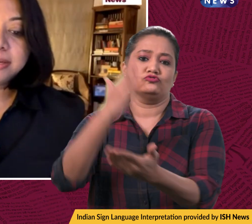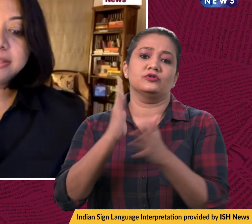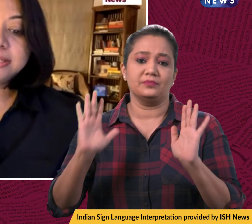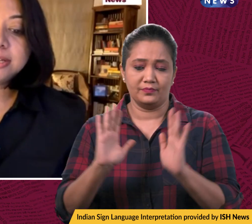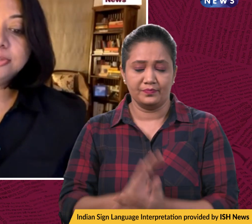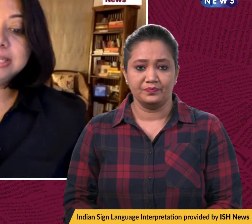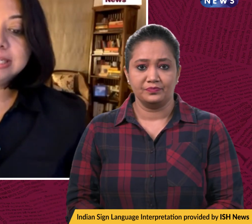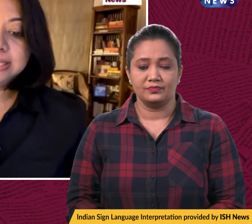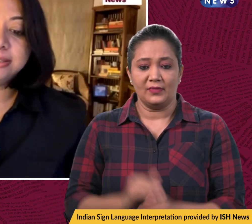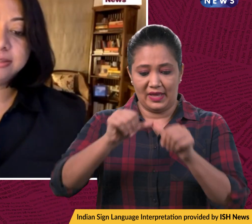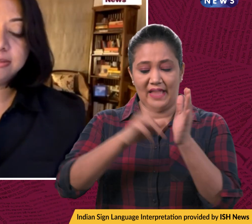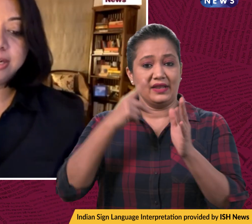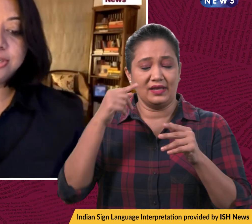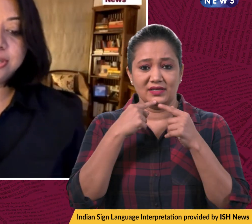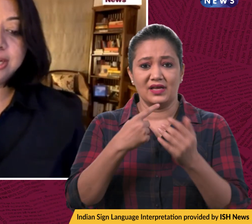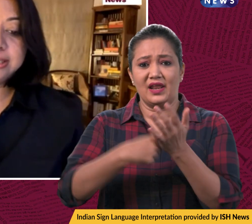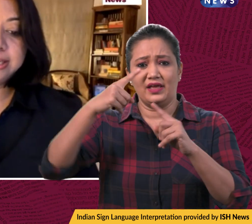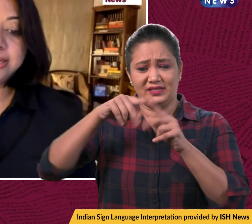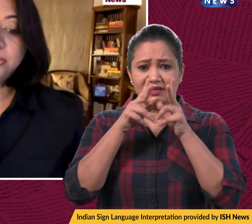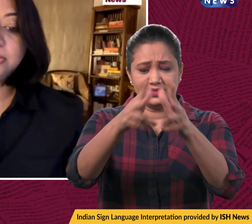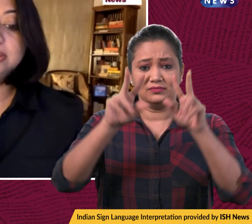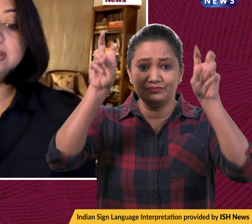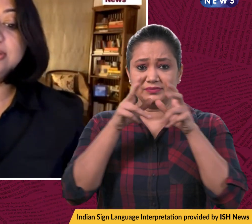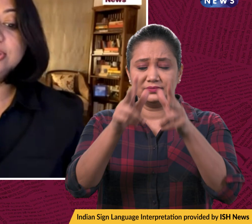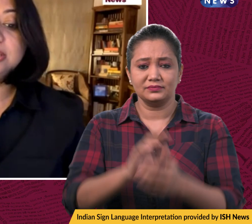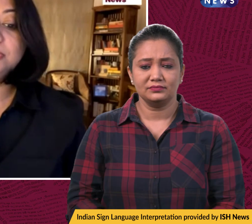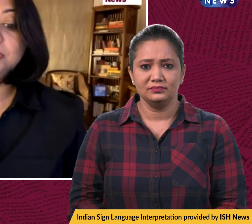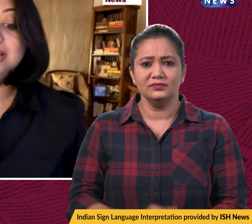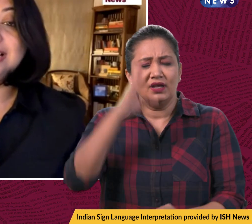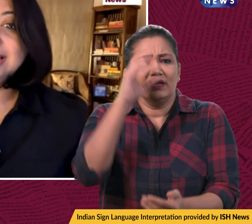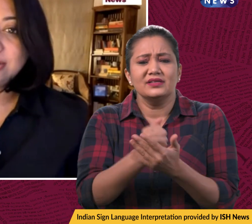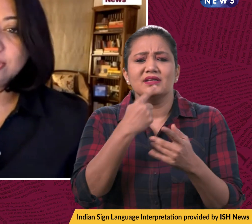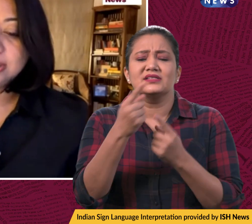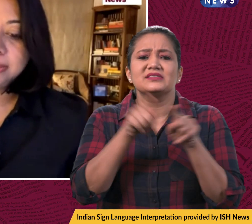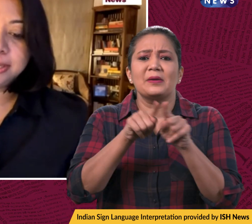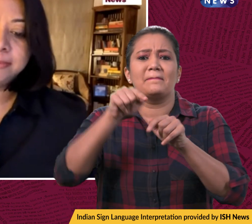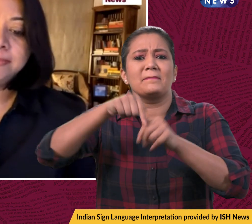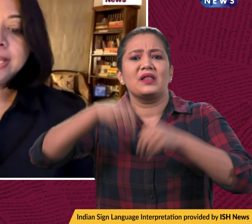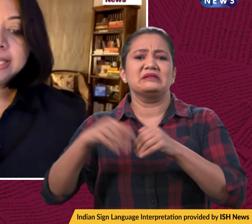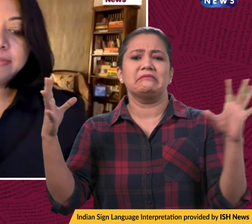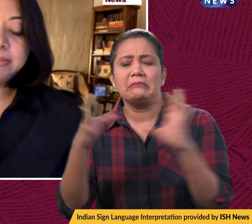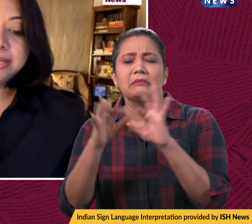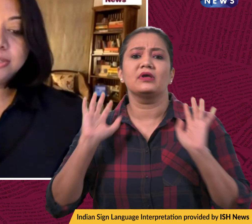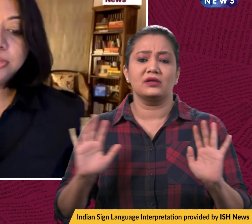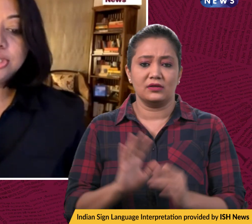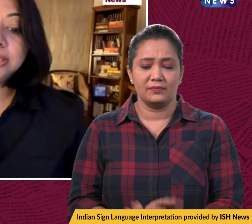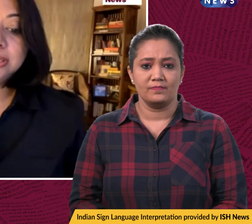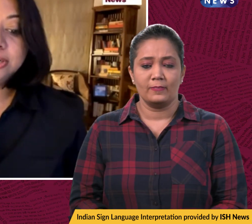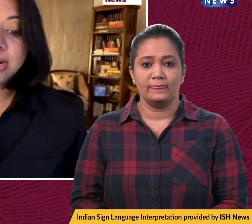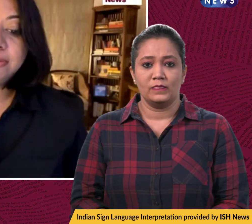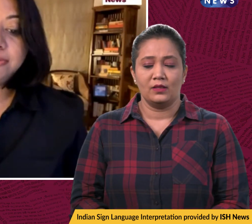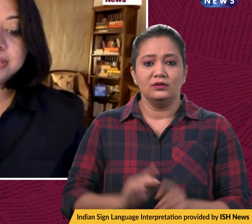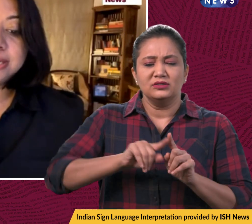ANI, the Bharatiya Kisan Union leader Rakesh Tikait said, and I quote, "The decision seems to be an election gimmick. Given the manner in which